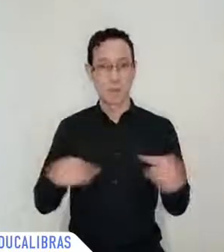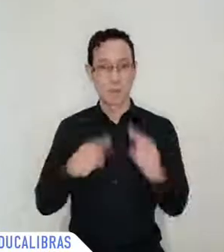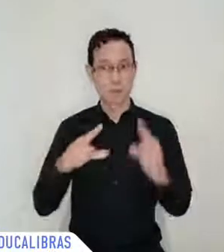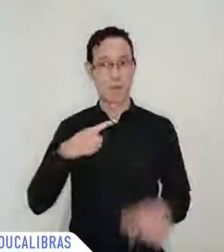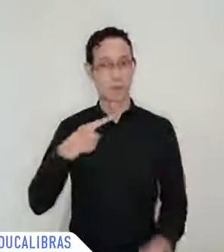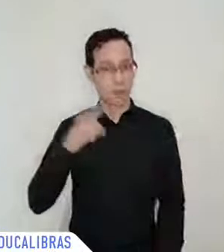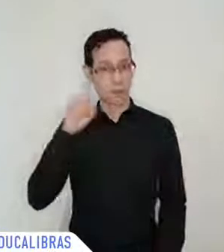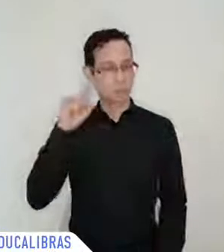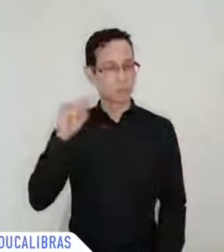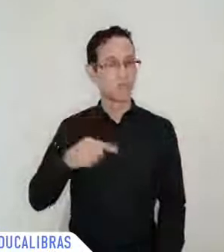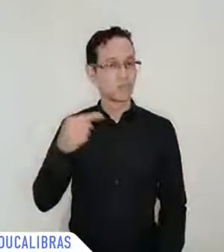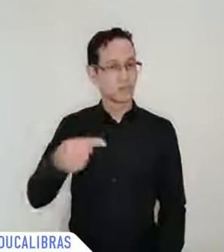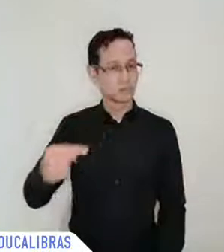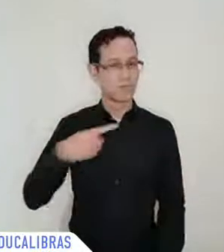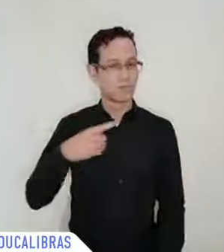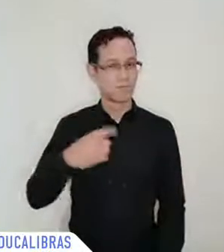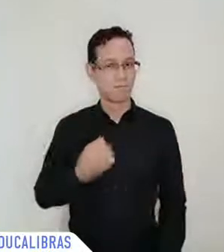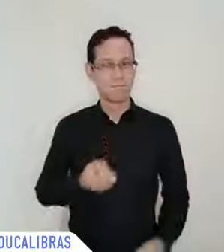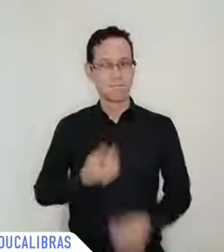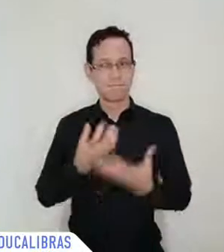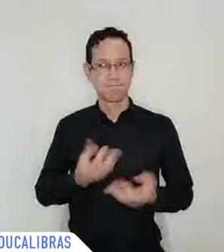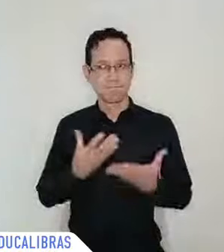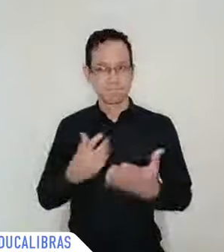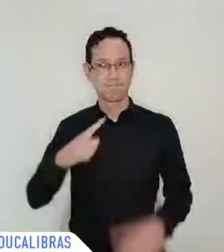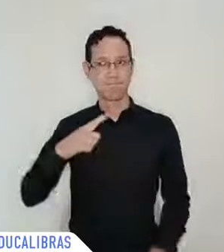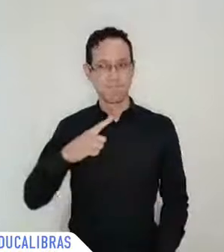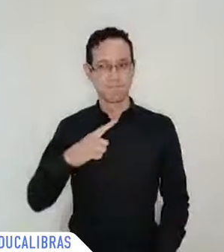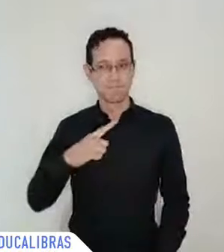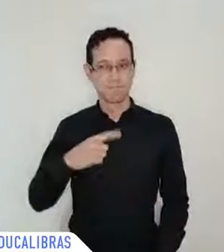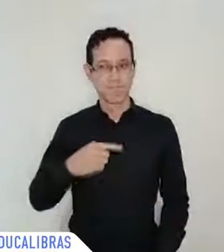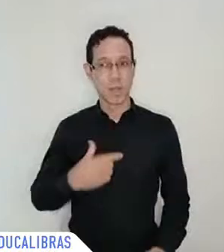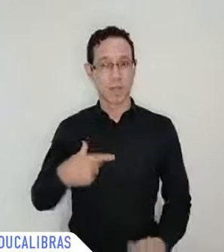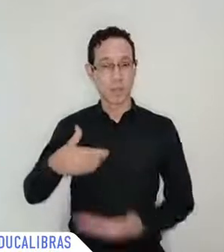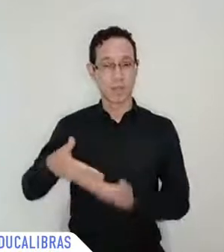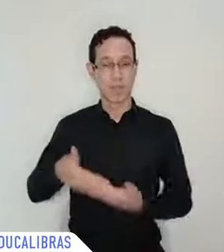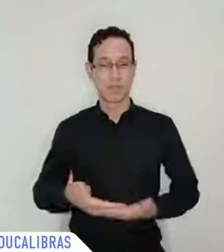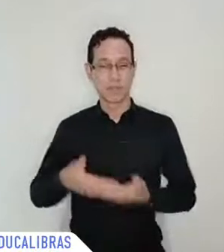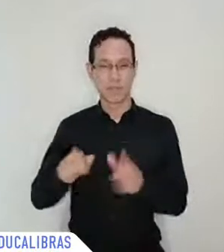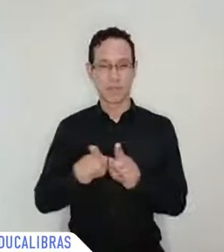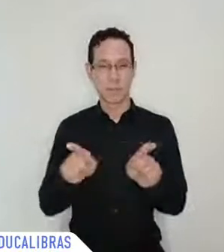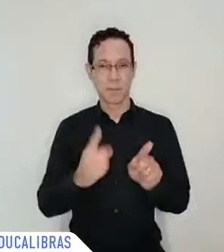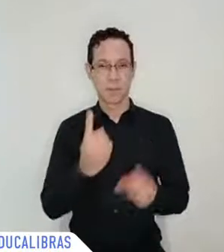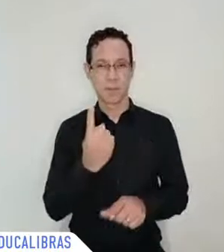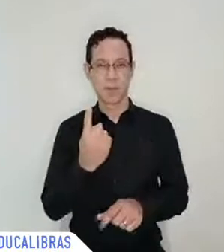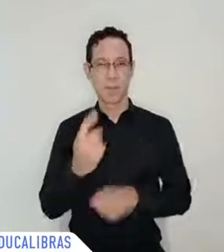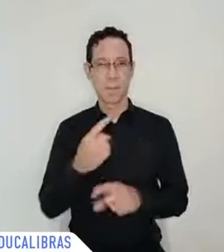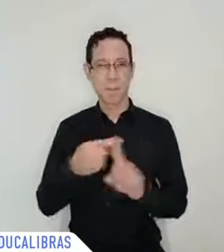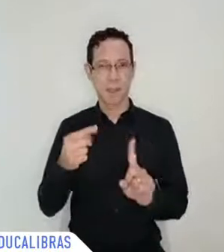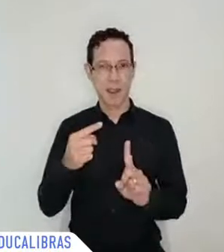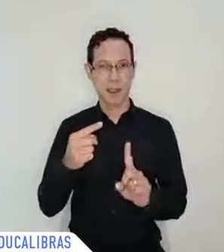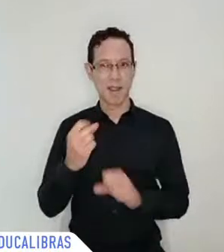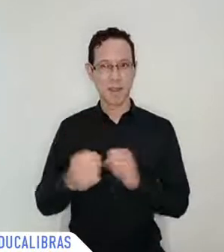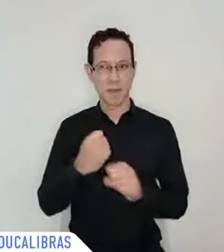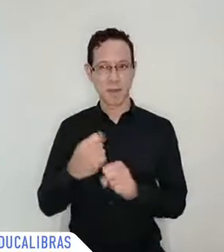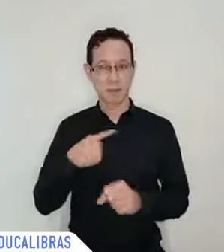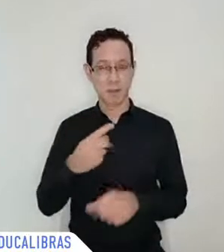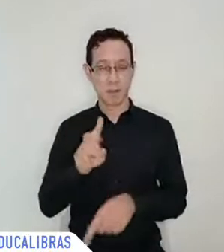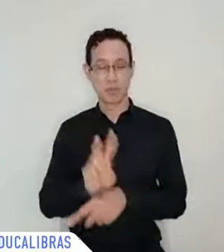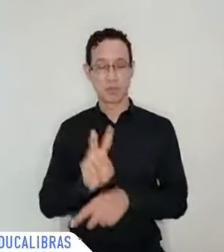recommendation, but I'm going to talk about a song that every day brings me some kind of comfort. I have